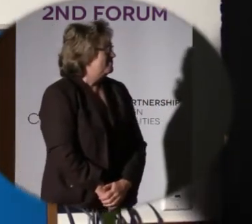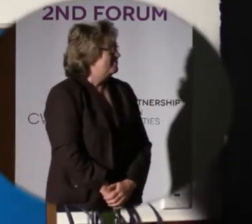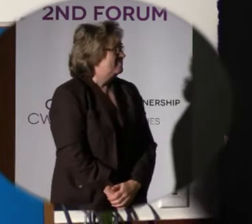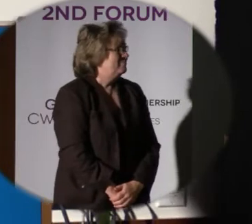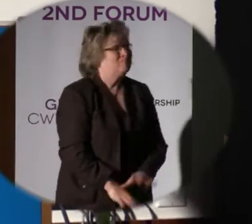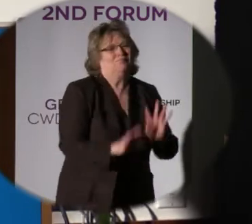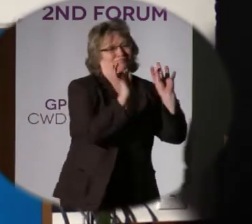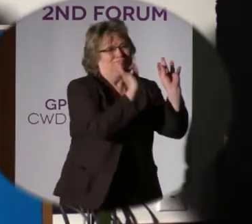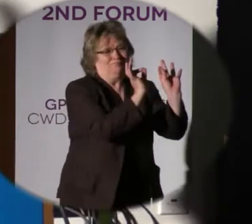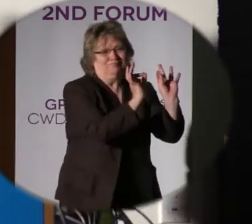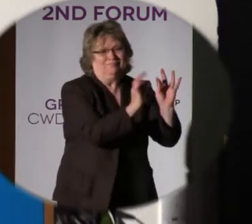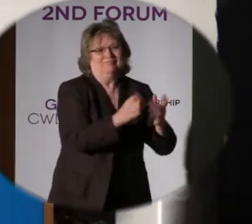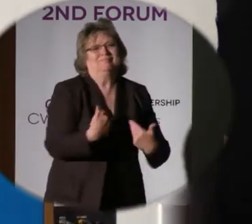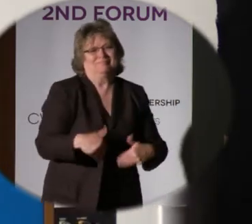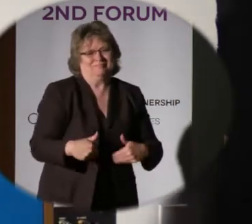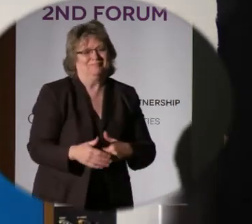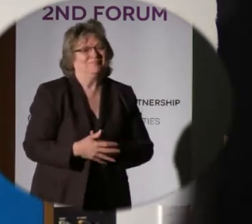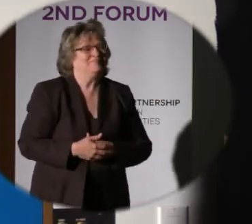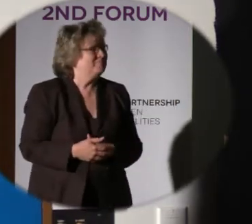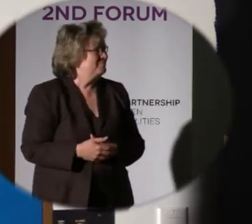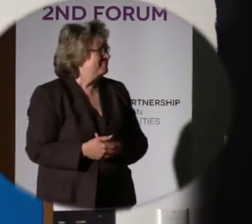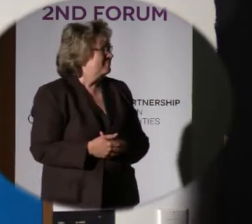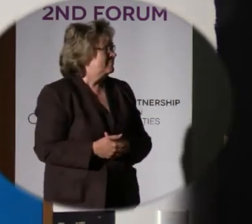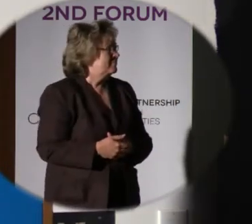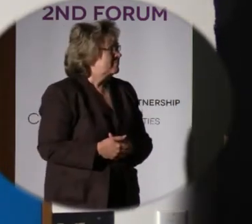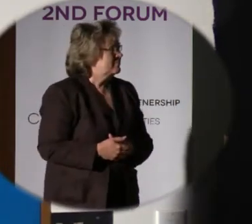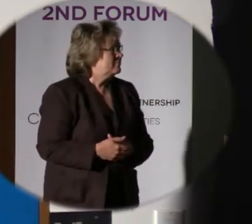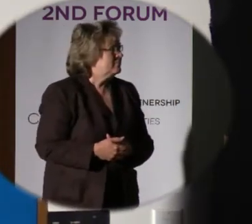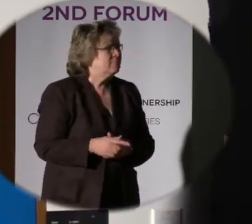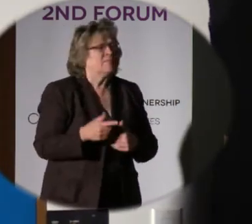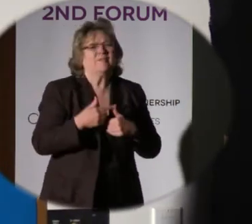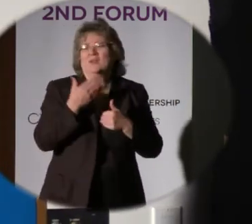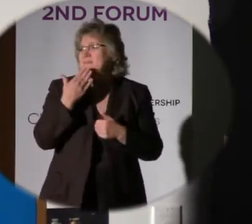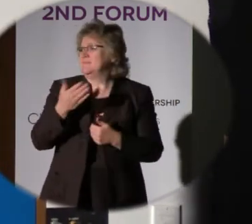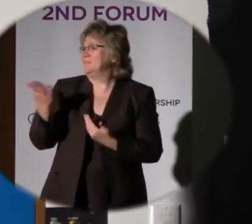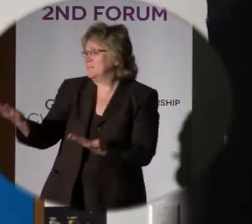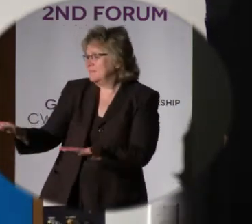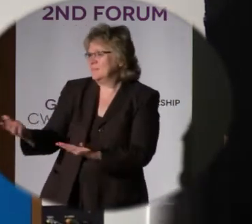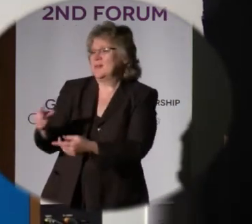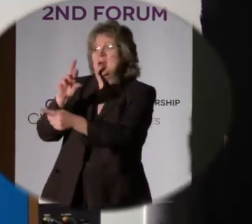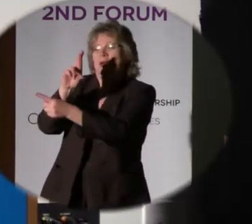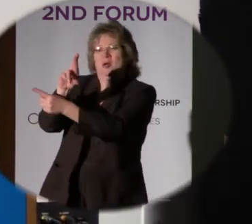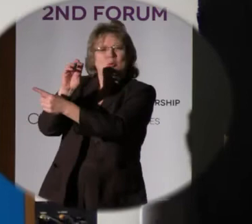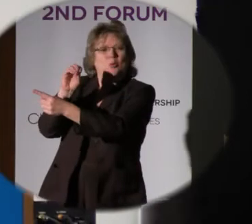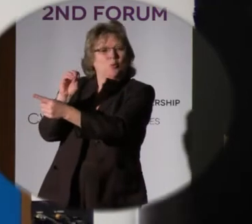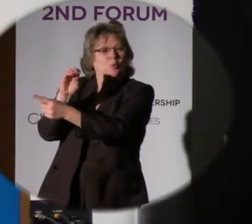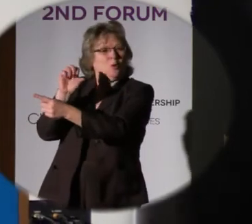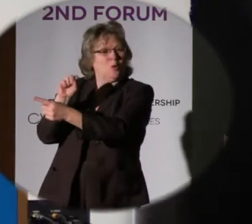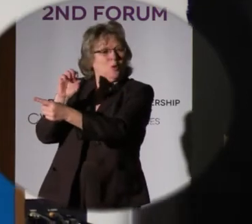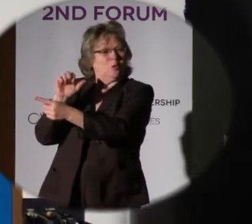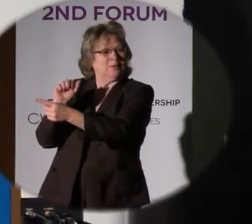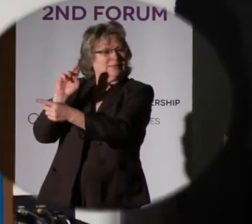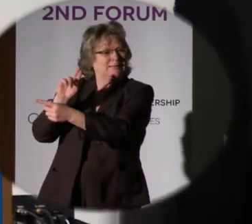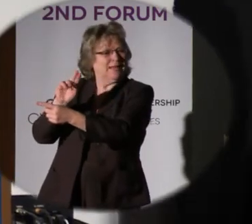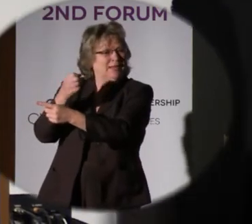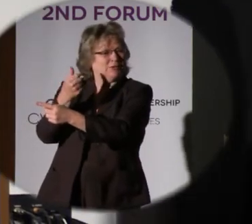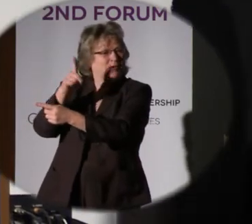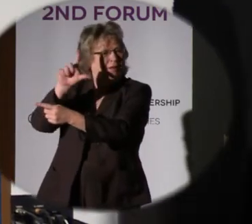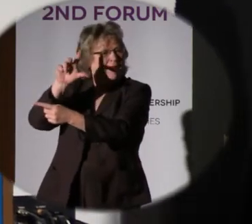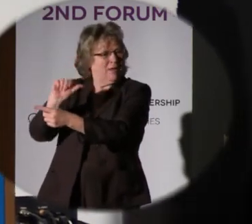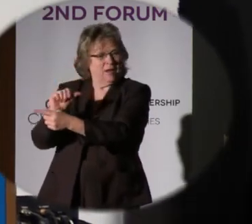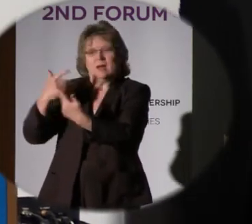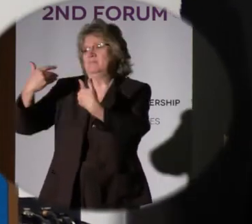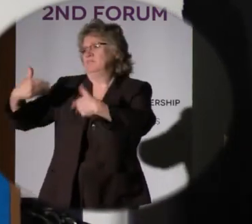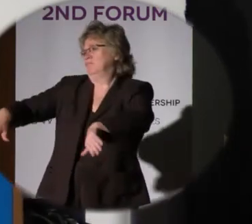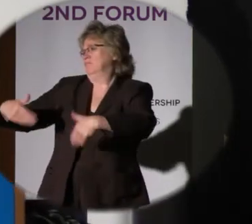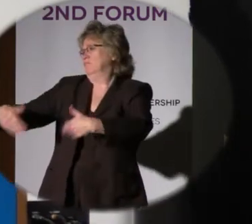Thank you very much. I'd like to thank, first of all, Rosangela for the leadership she's displayed and the platform that she's given us here at